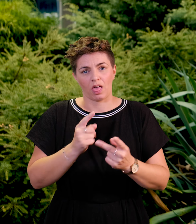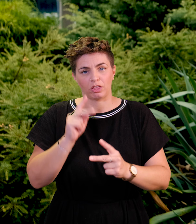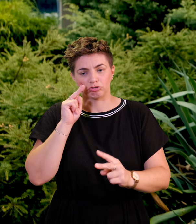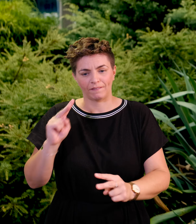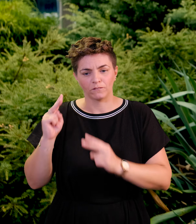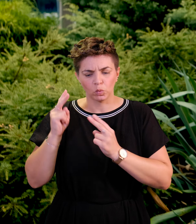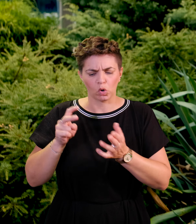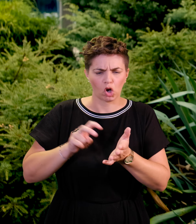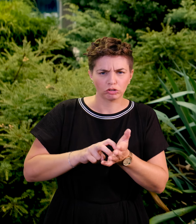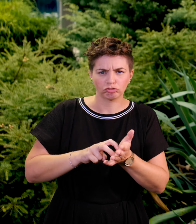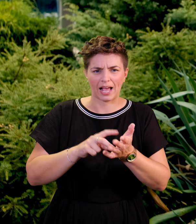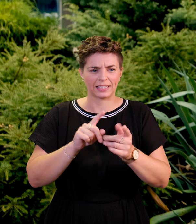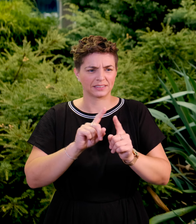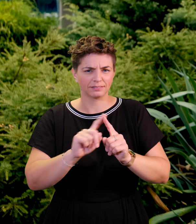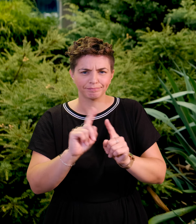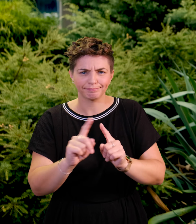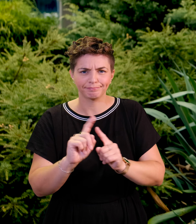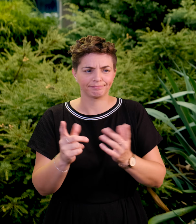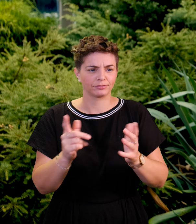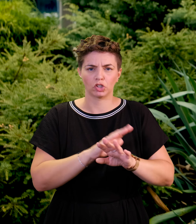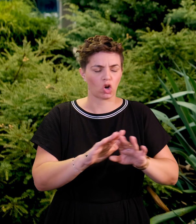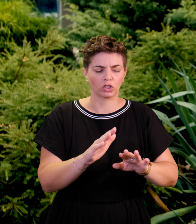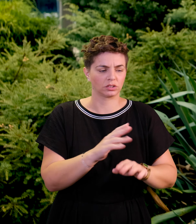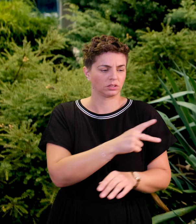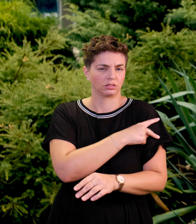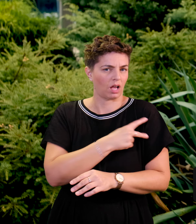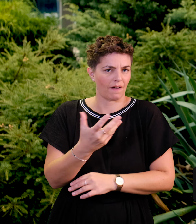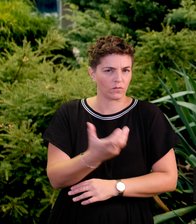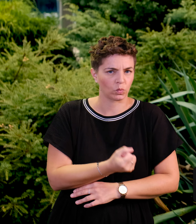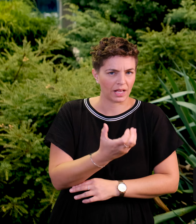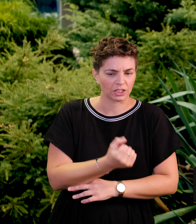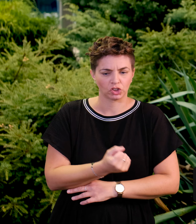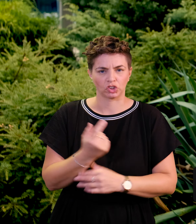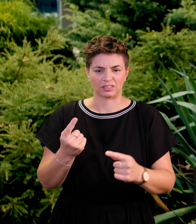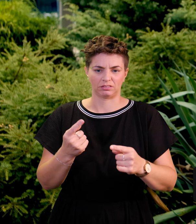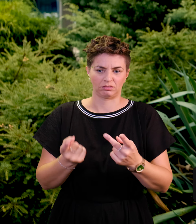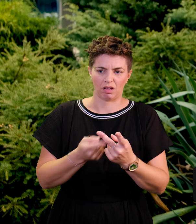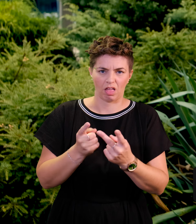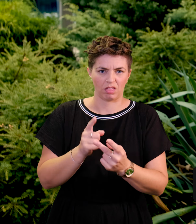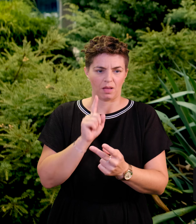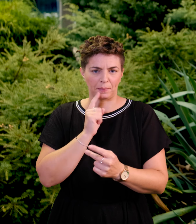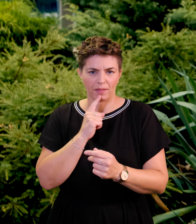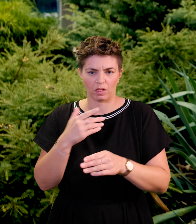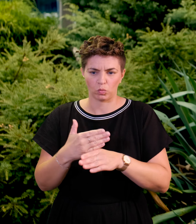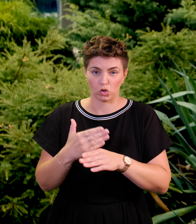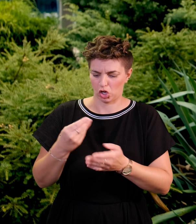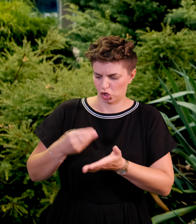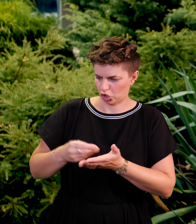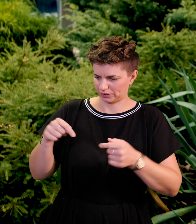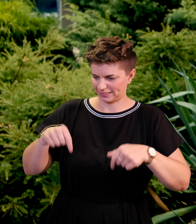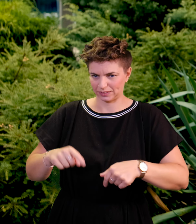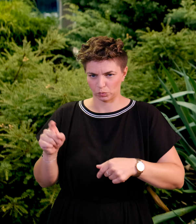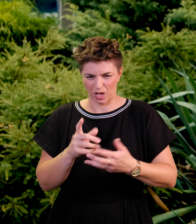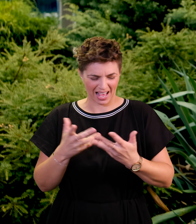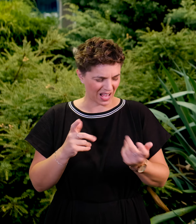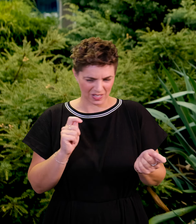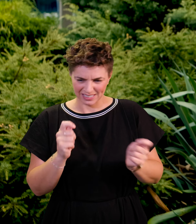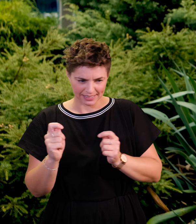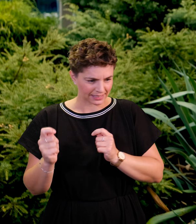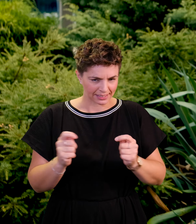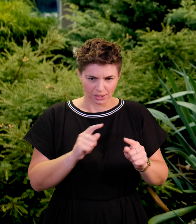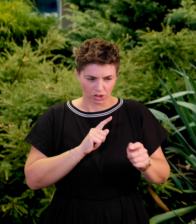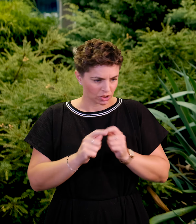reviewing things like contracts, things that don't include salaries. So we've reviewed things around our people and what we cost. And